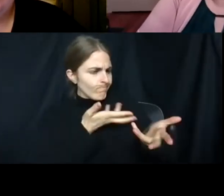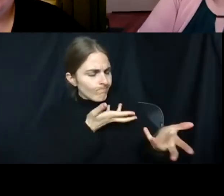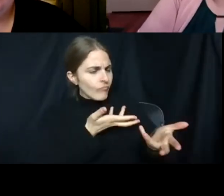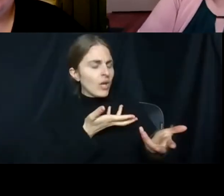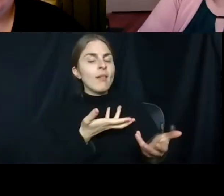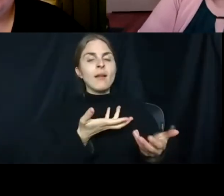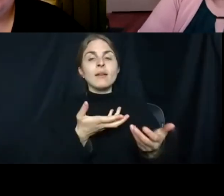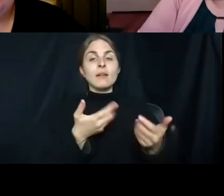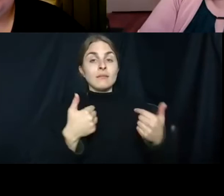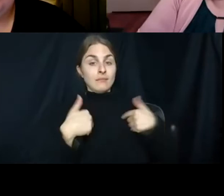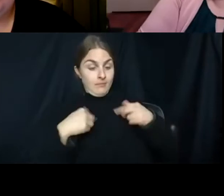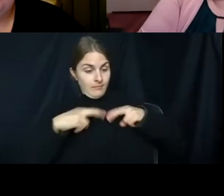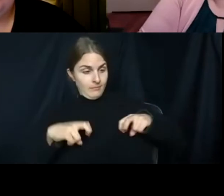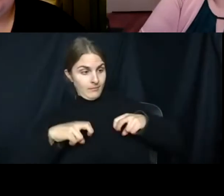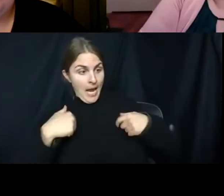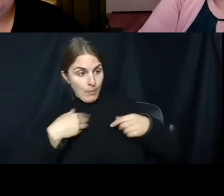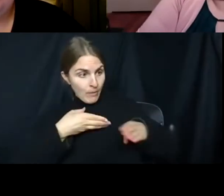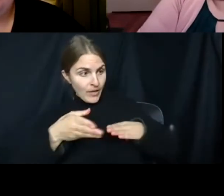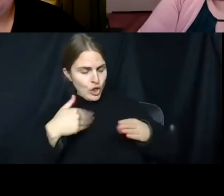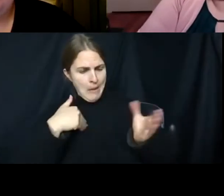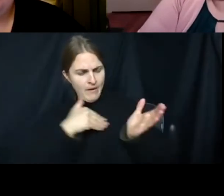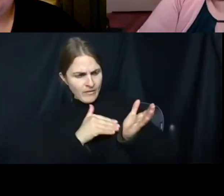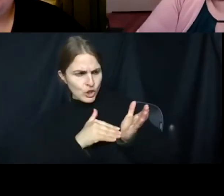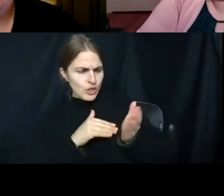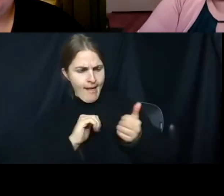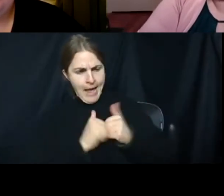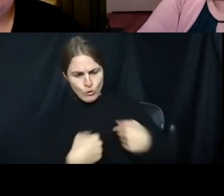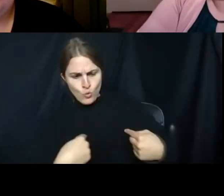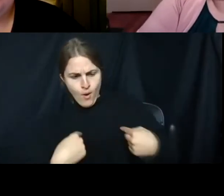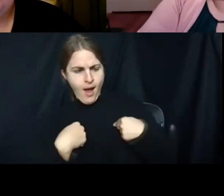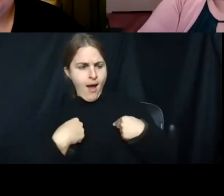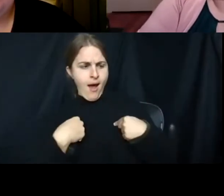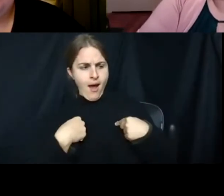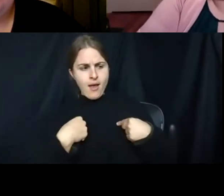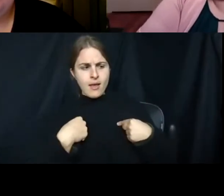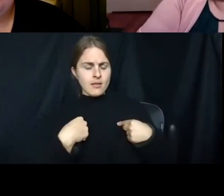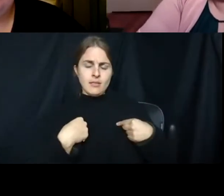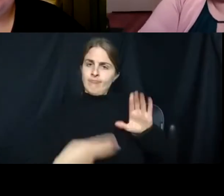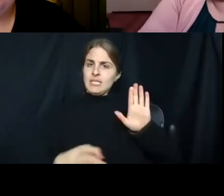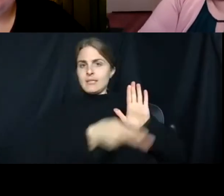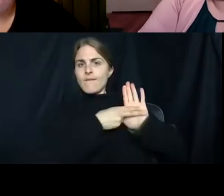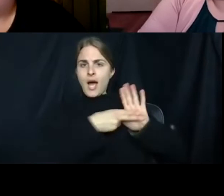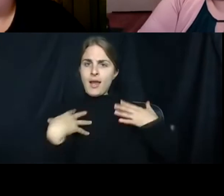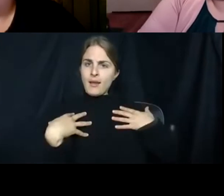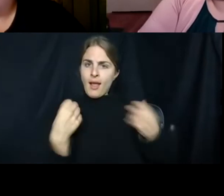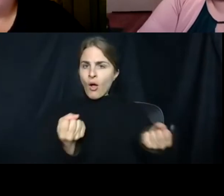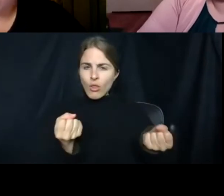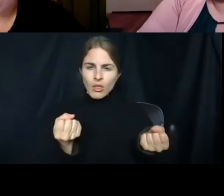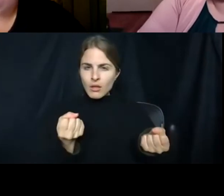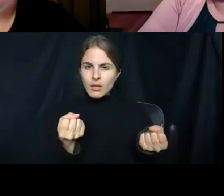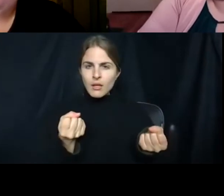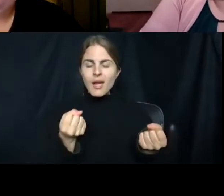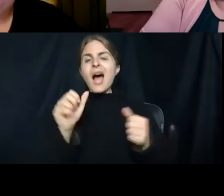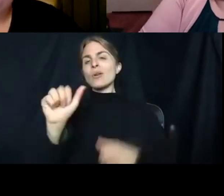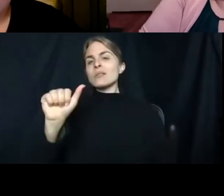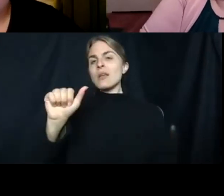how do I, as a professional, as a physician, et cetera, how do I define health? And how does ableism show up